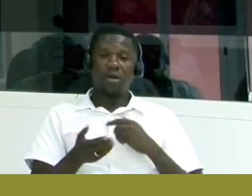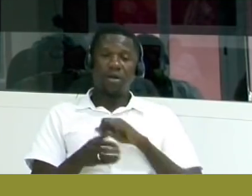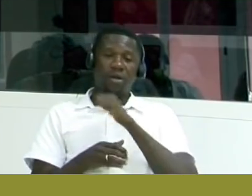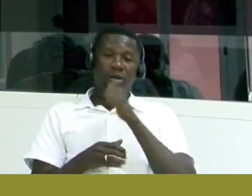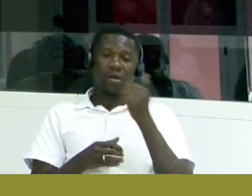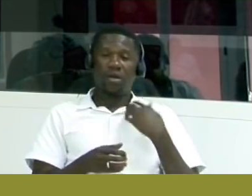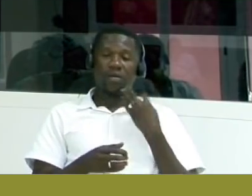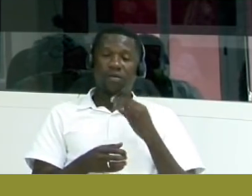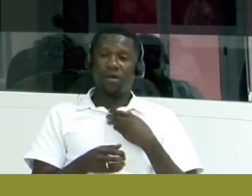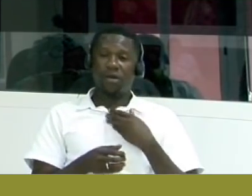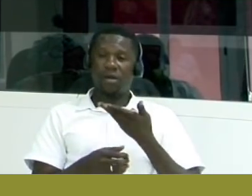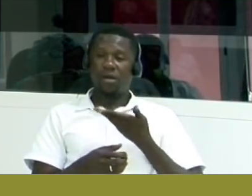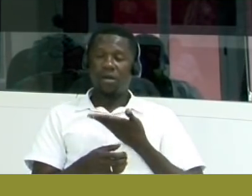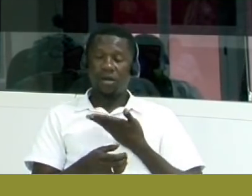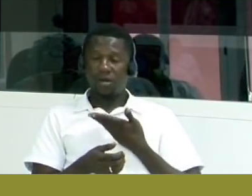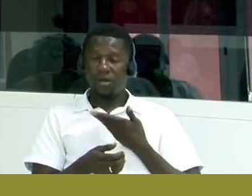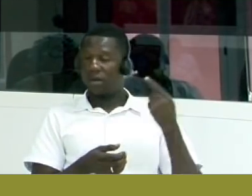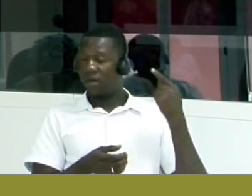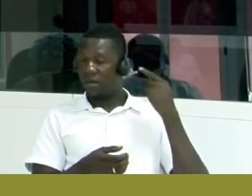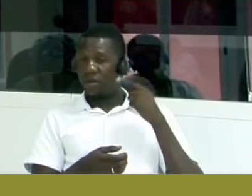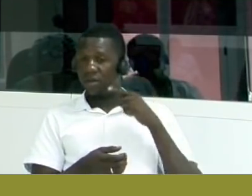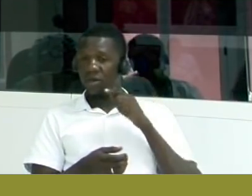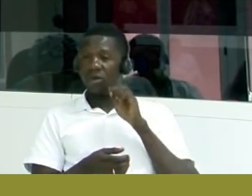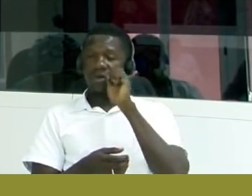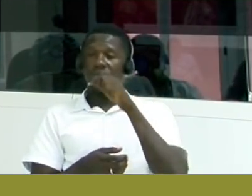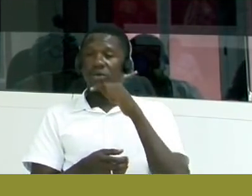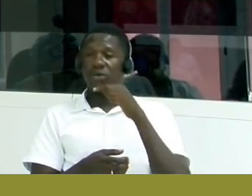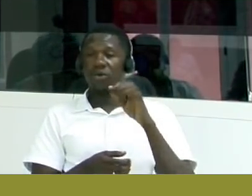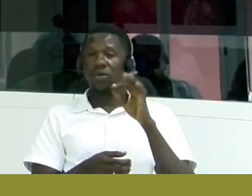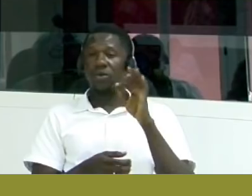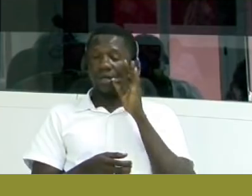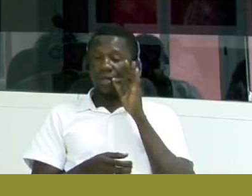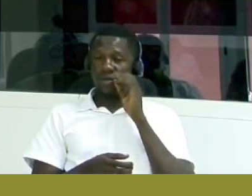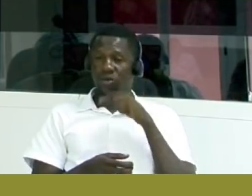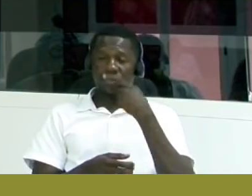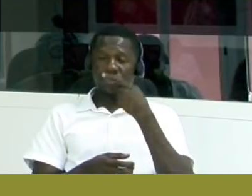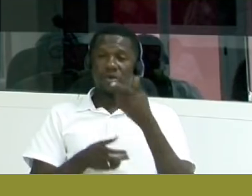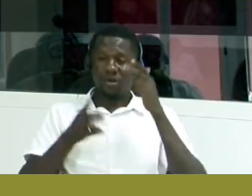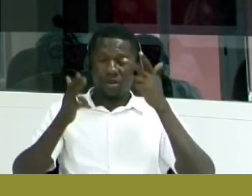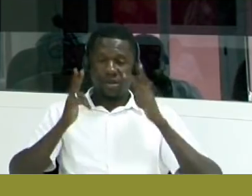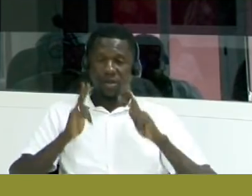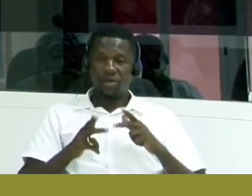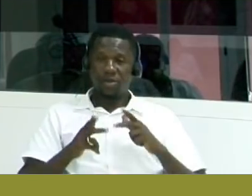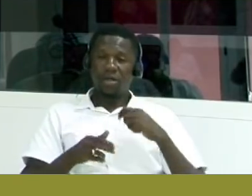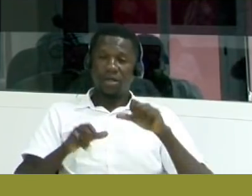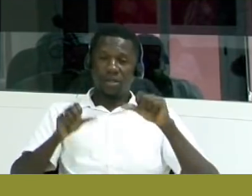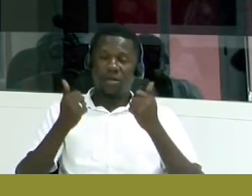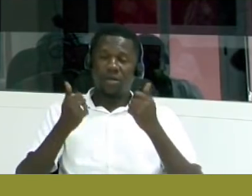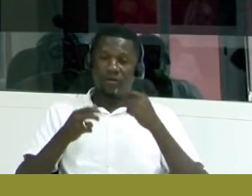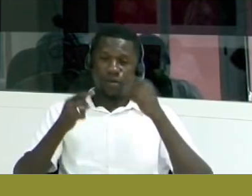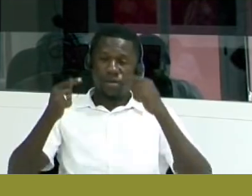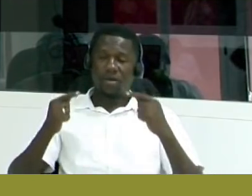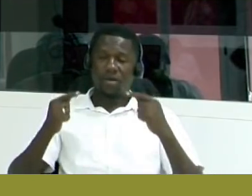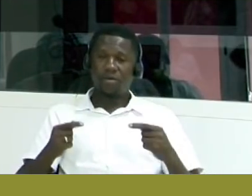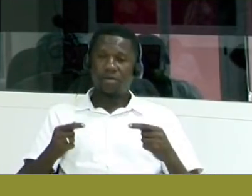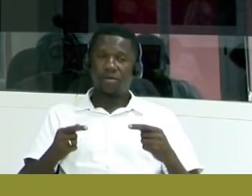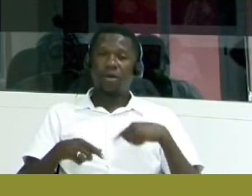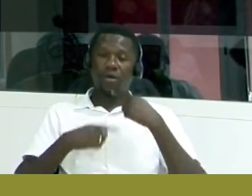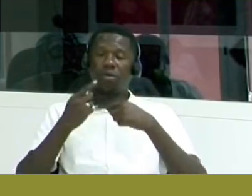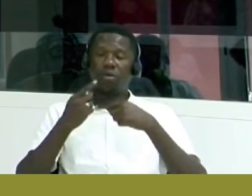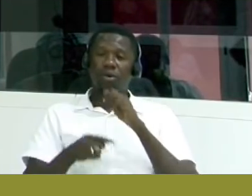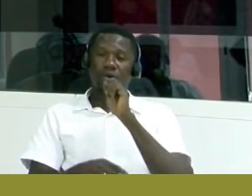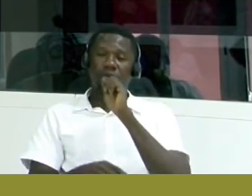heard your response to the council at the beginning of the testimony about your